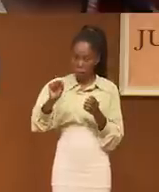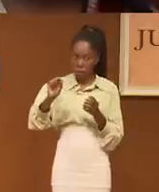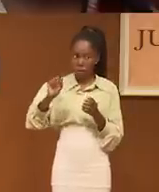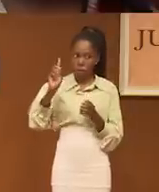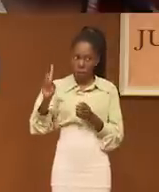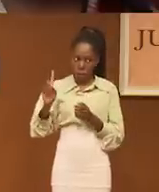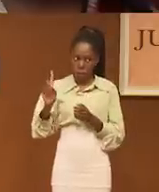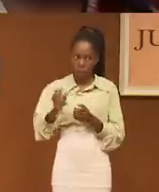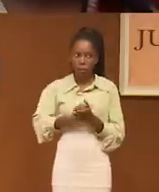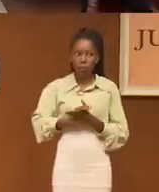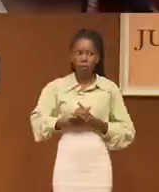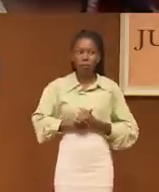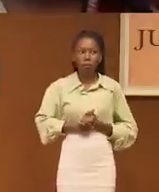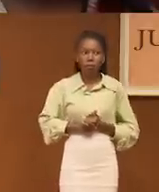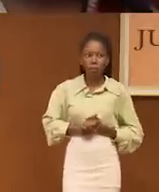November